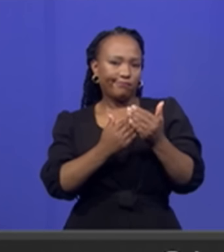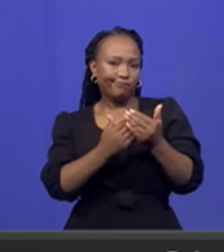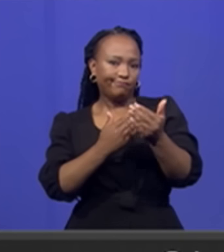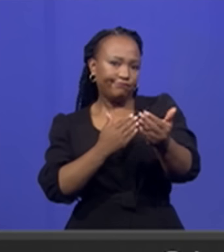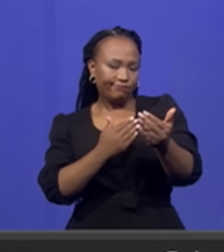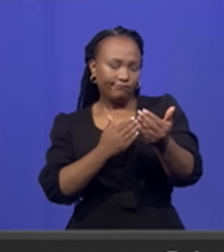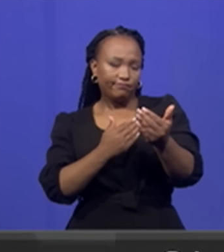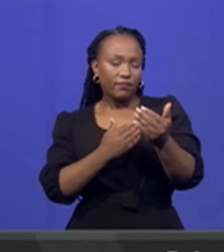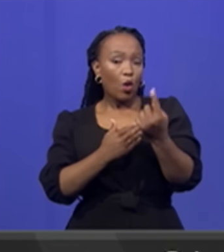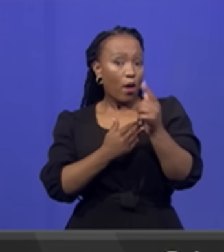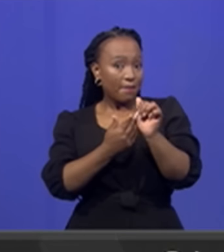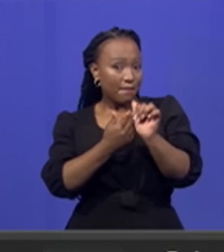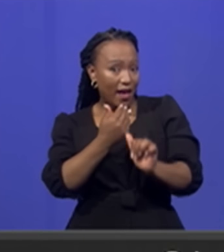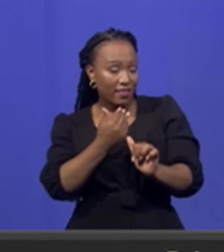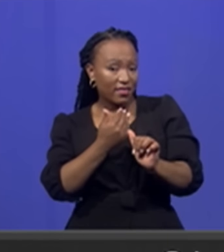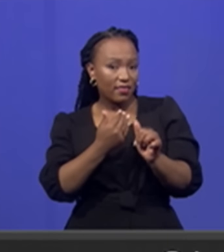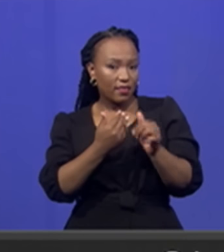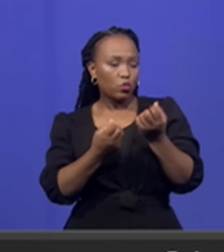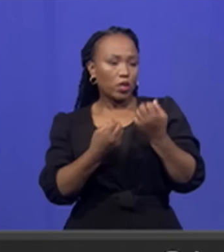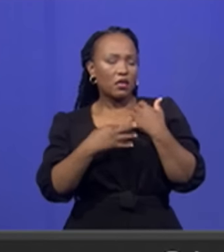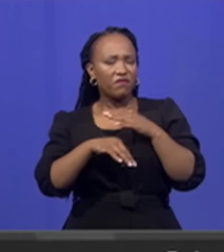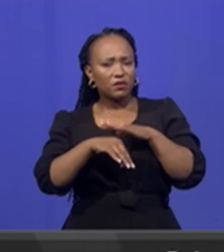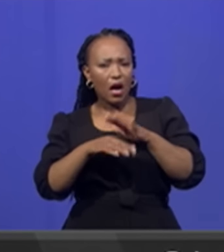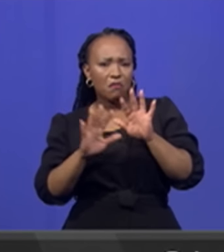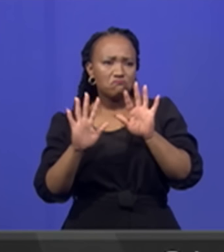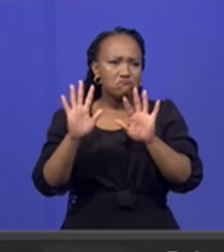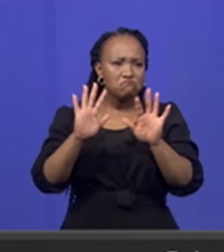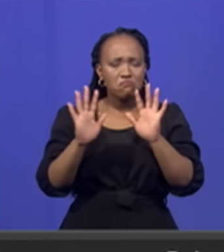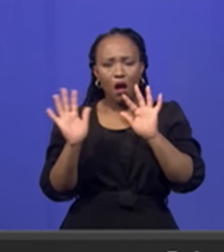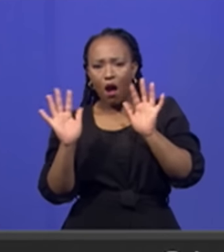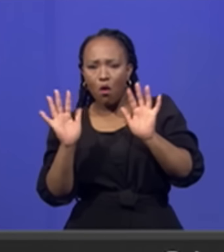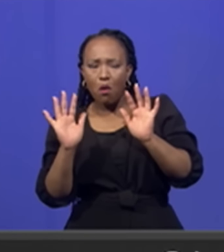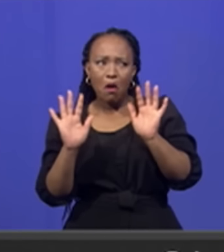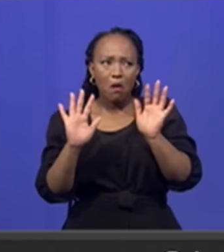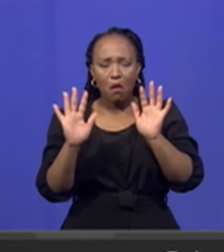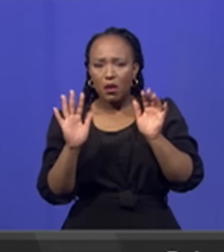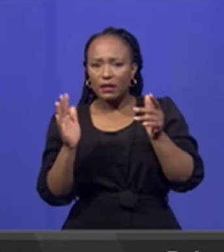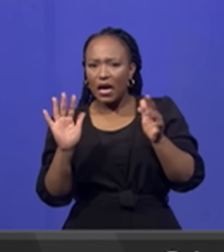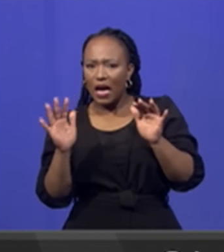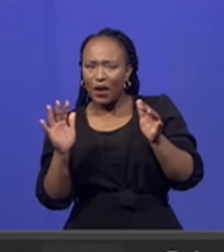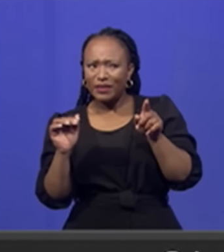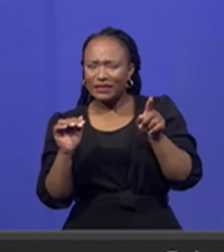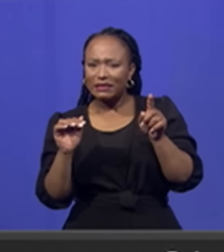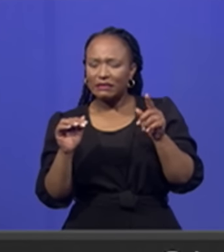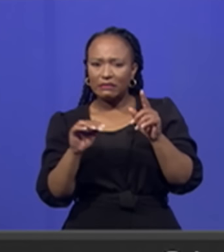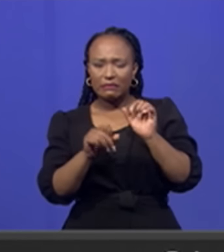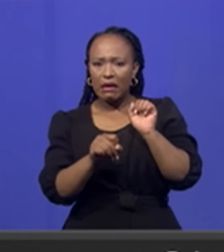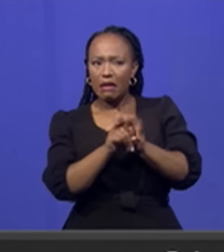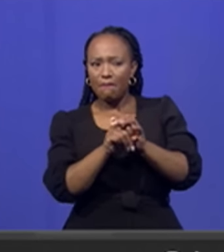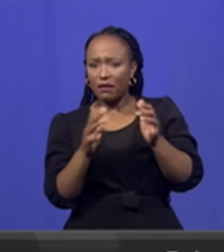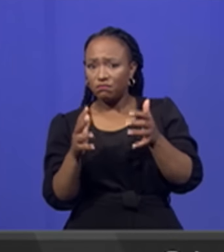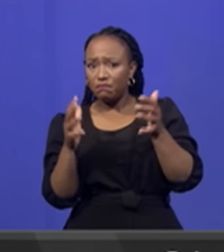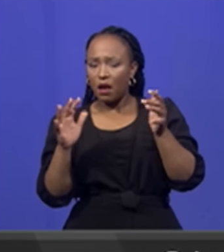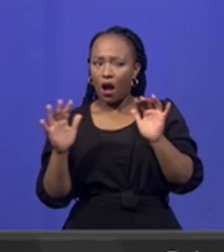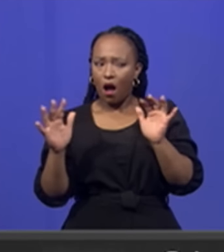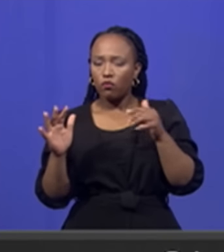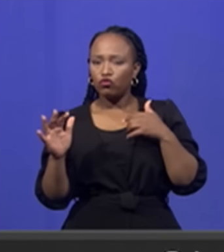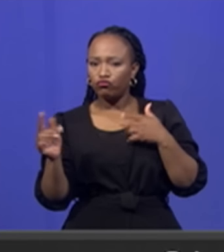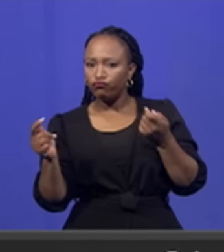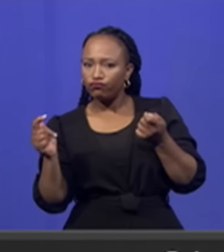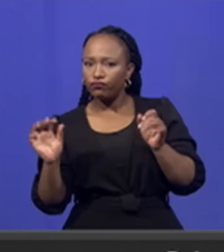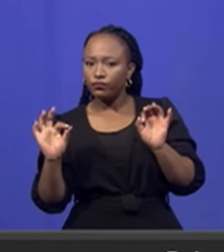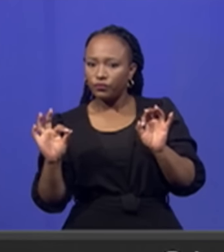give us time to understand how long and the severity and magnitude of this crisis. Ngaka Makhubu